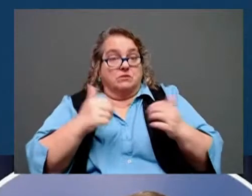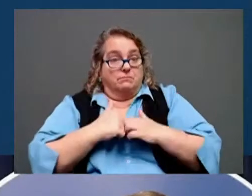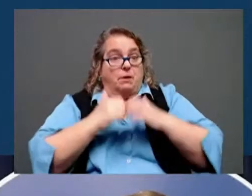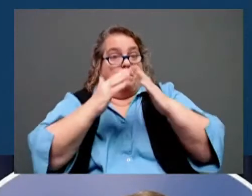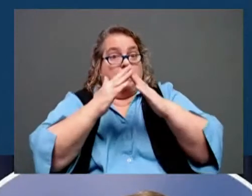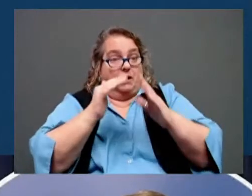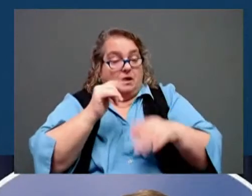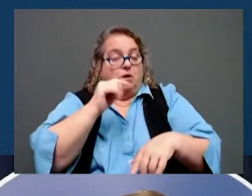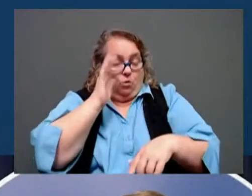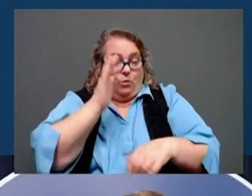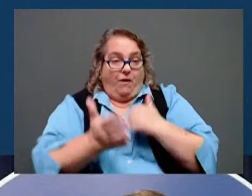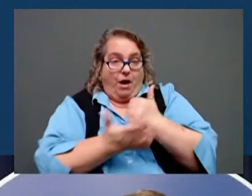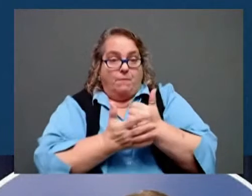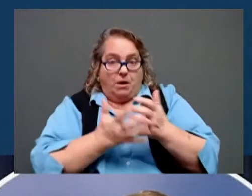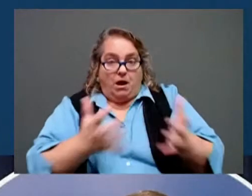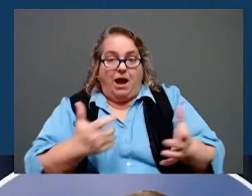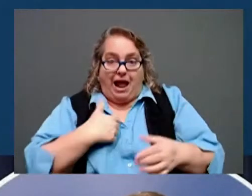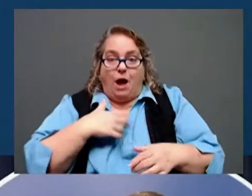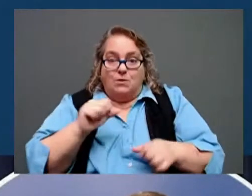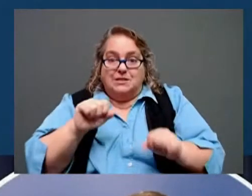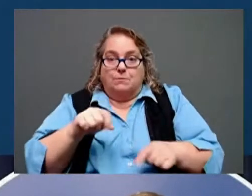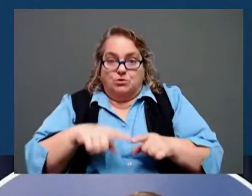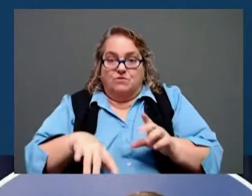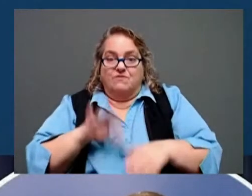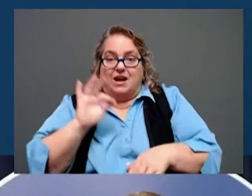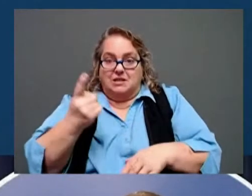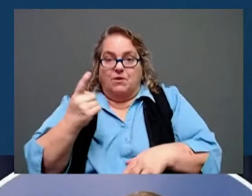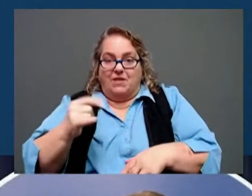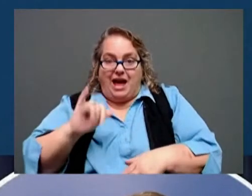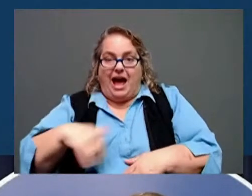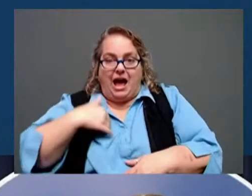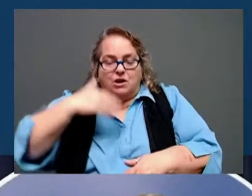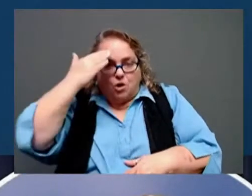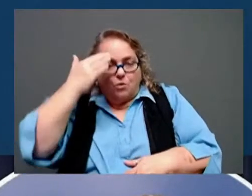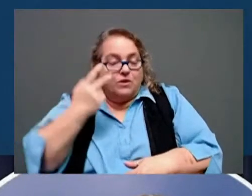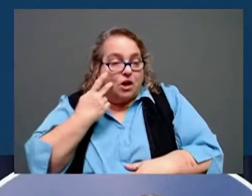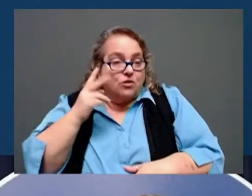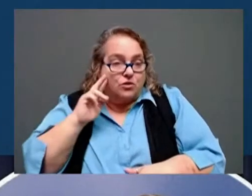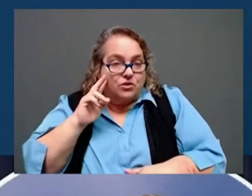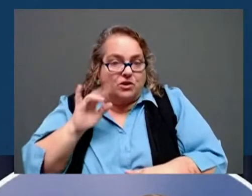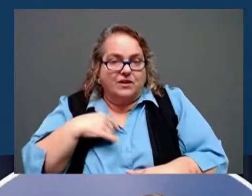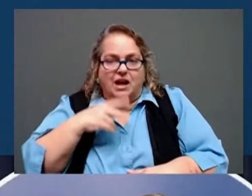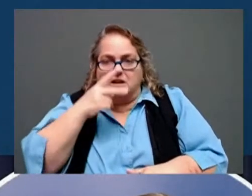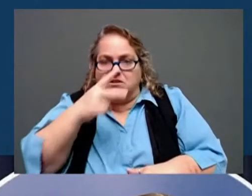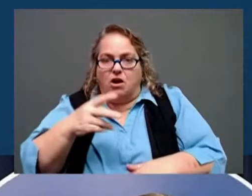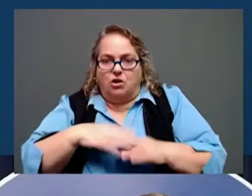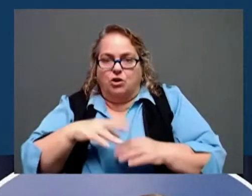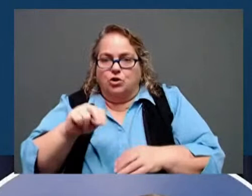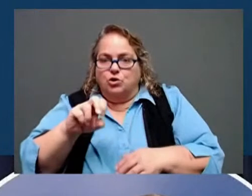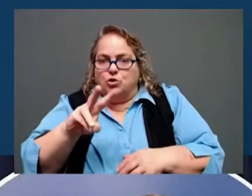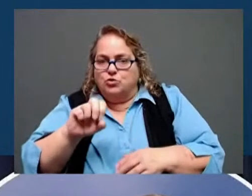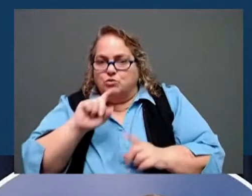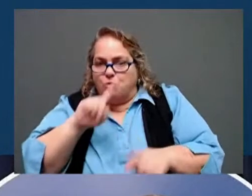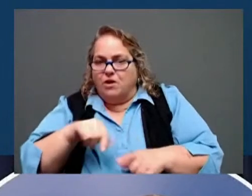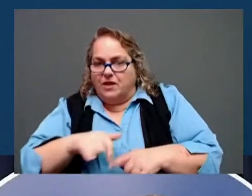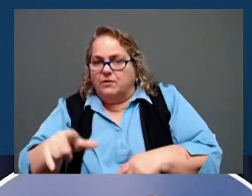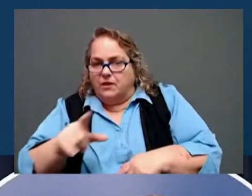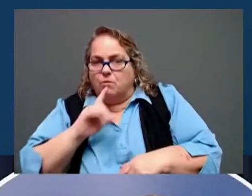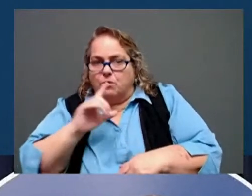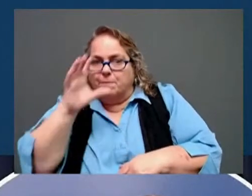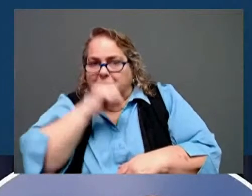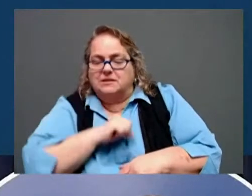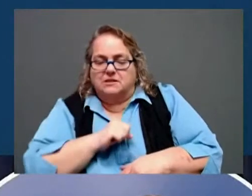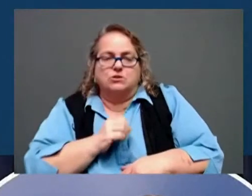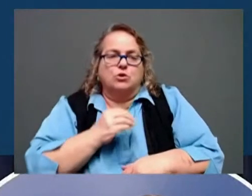to locate somebody I know the other day that I'd seen at least in a news report had been missing. So it was good to know that that person